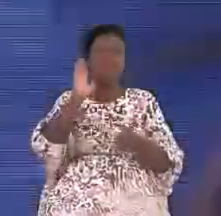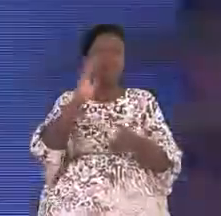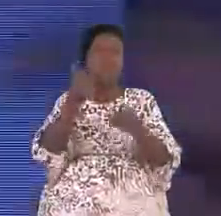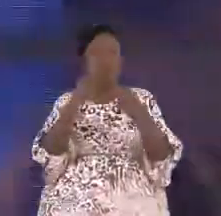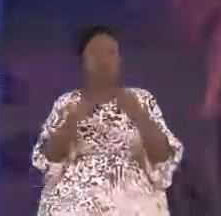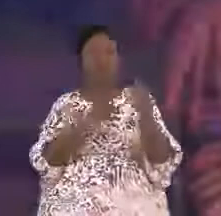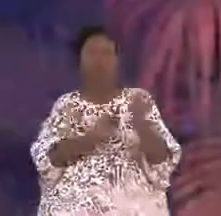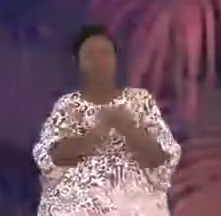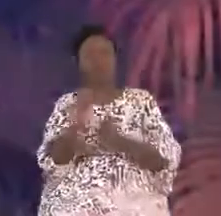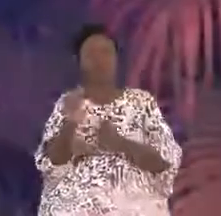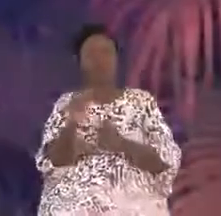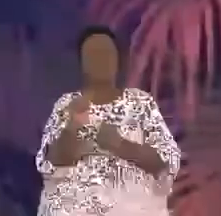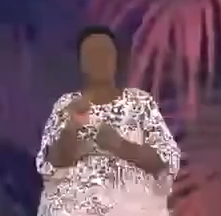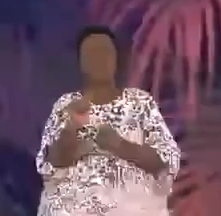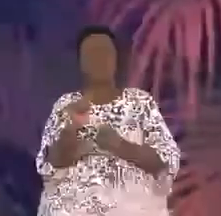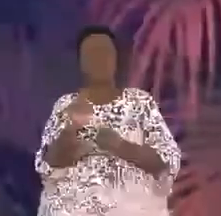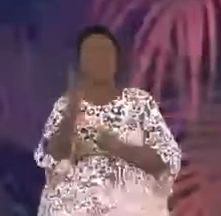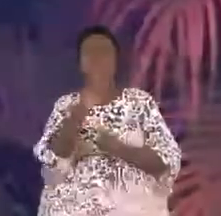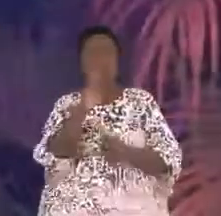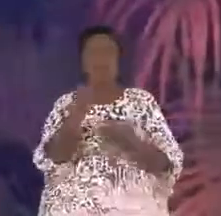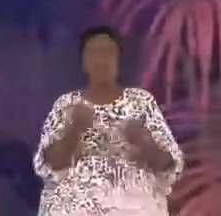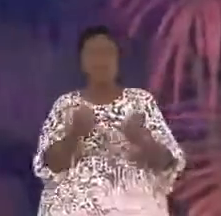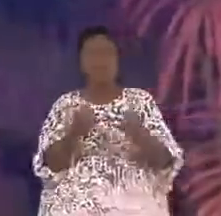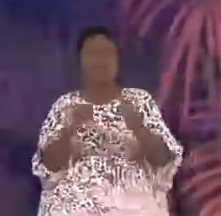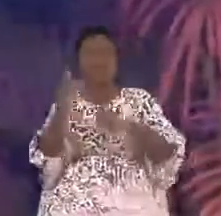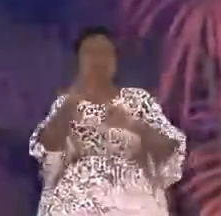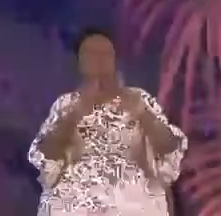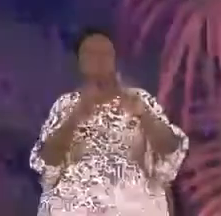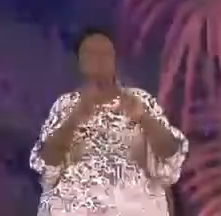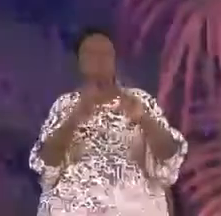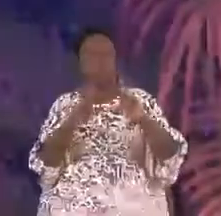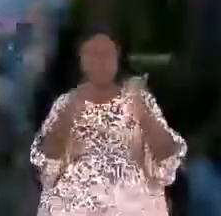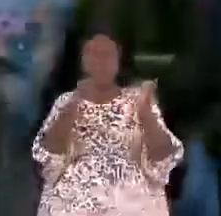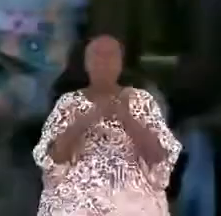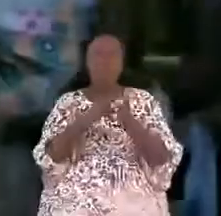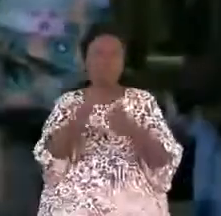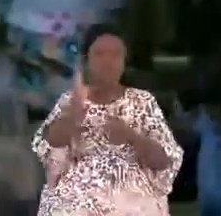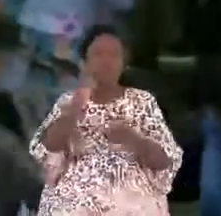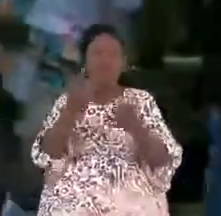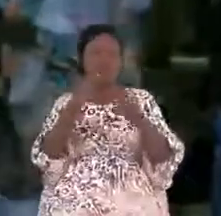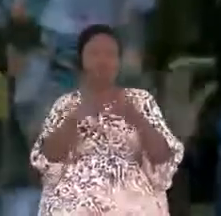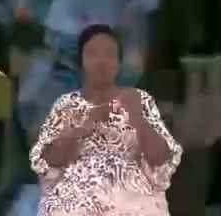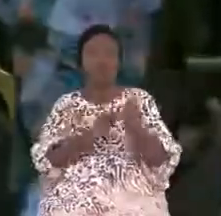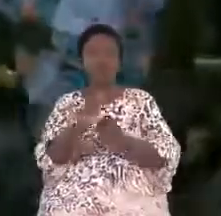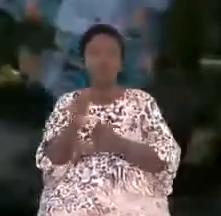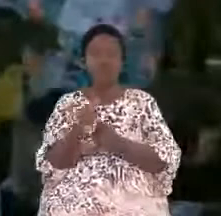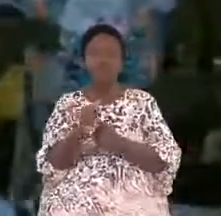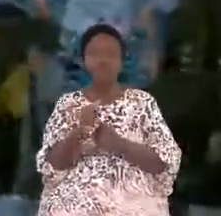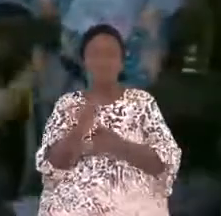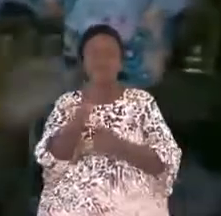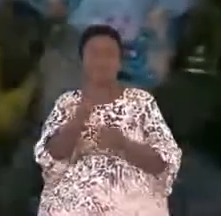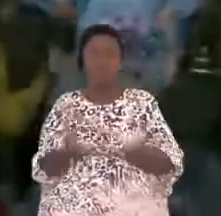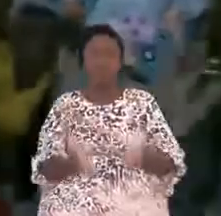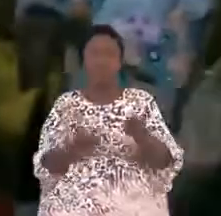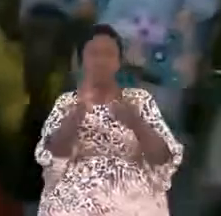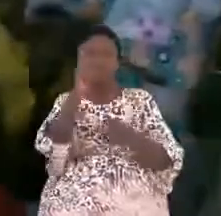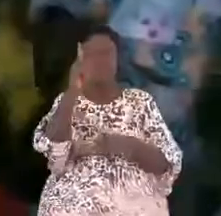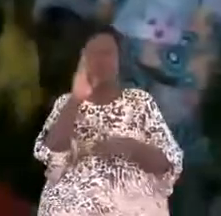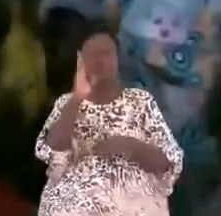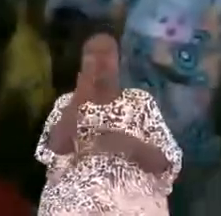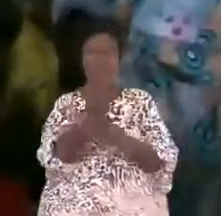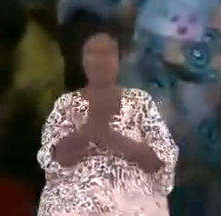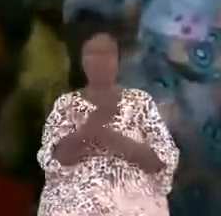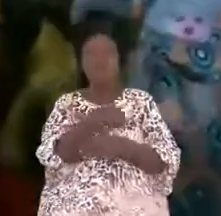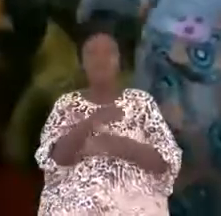pass where are you it shall come to pass your rest upon hand and lay the other